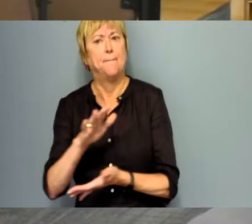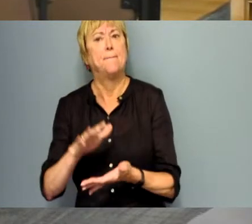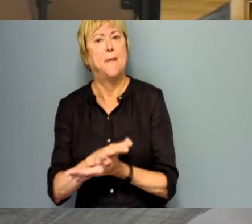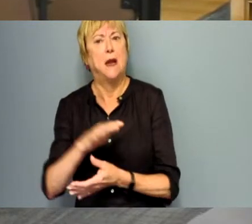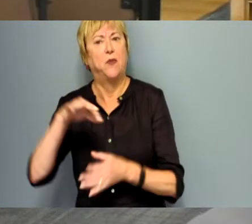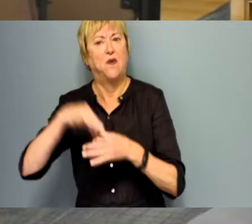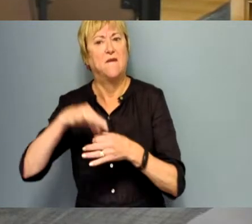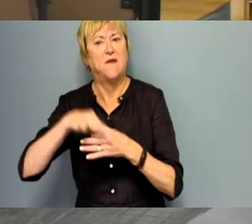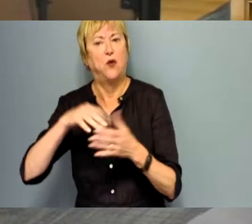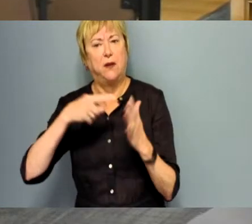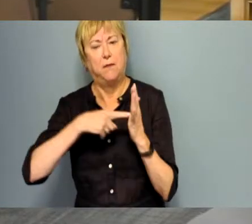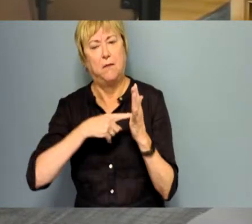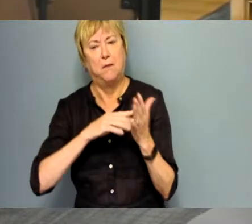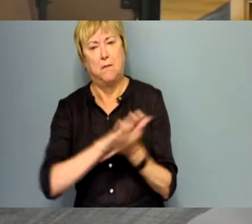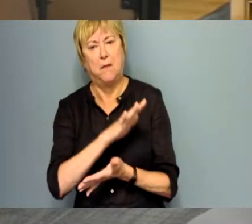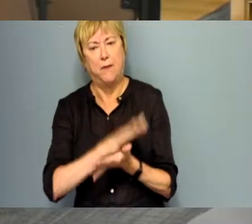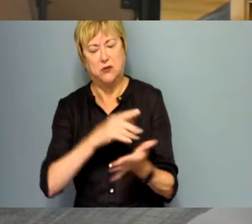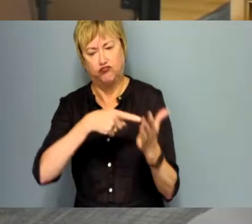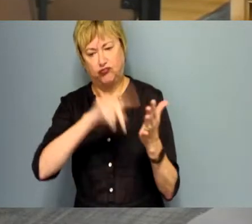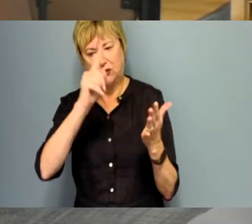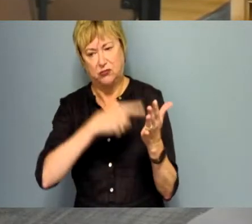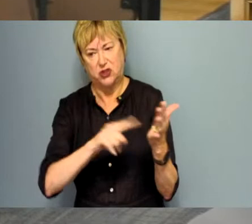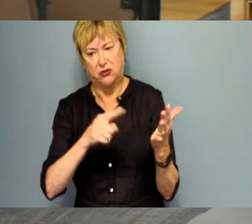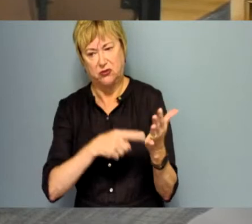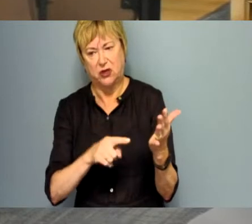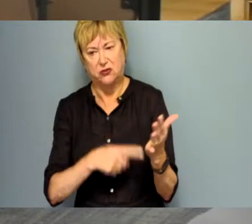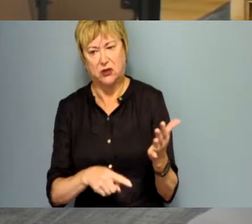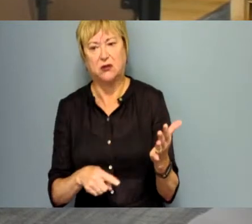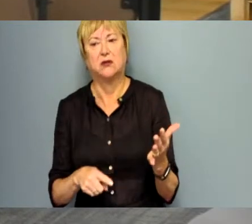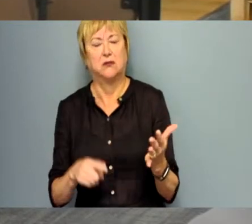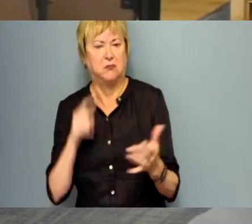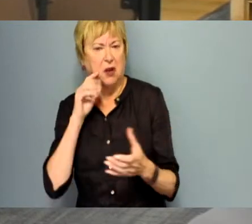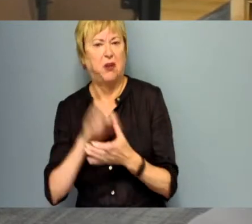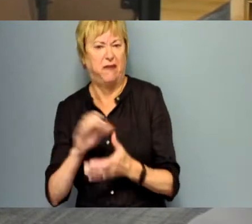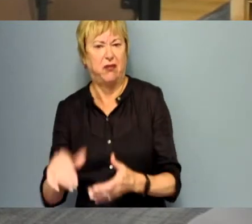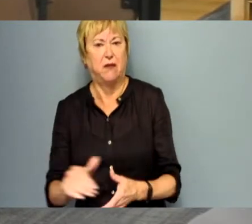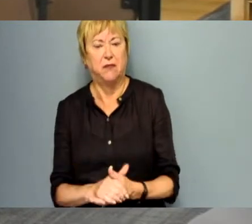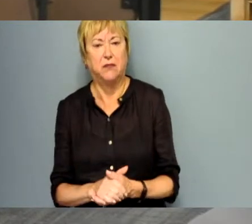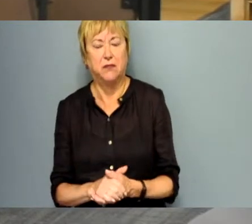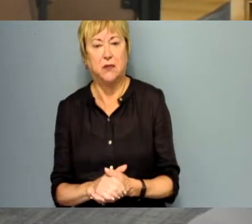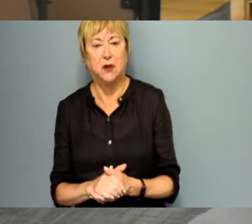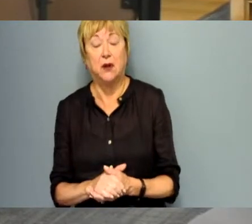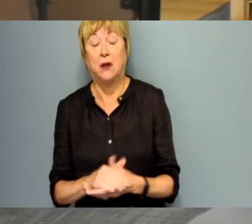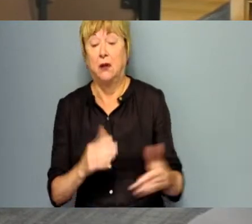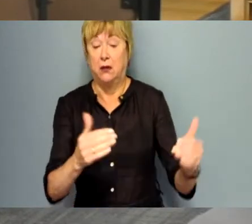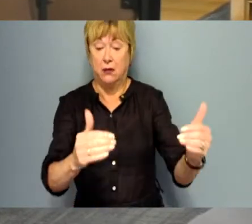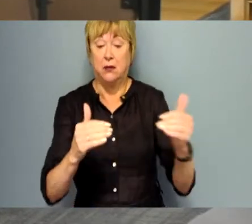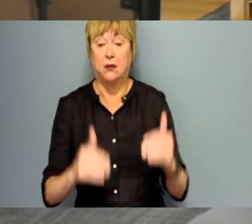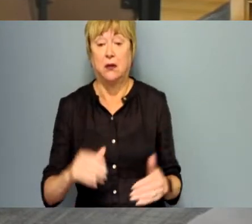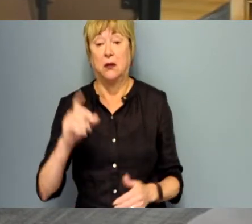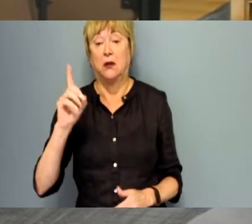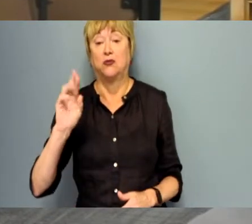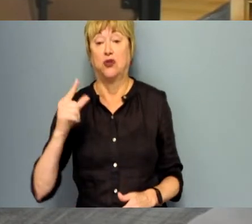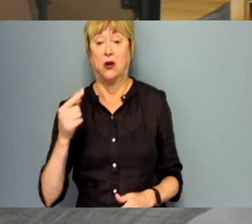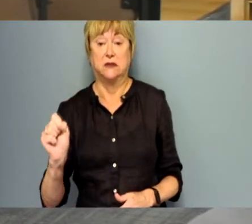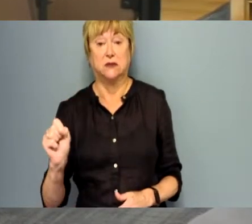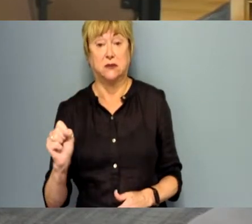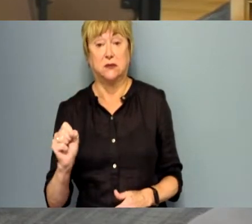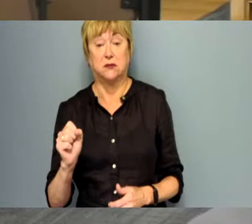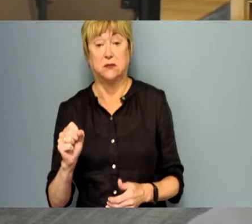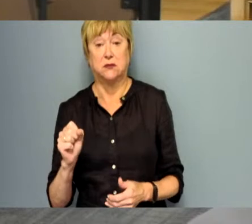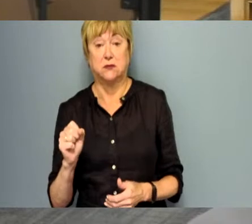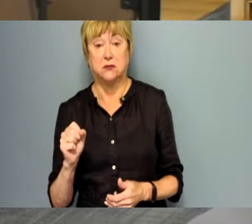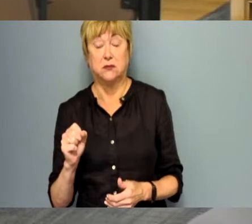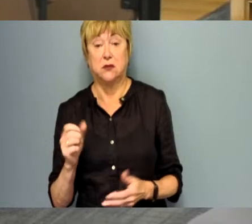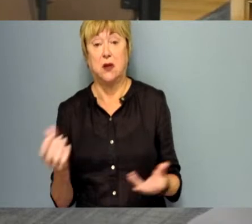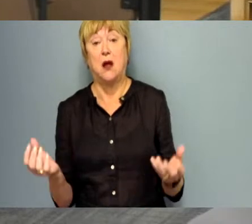the things, and you have the responsibility for that. Question of drugs. The more power